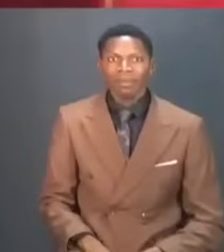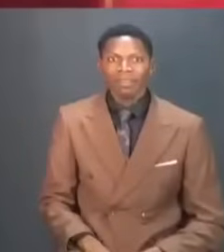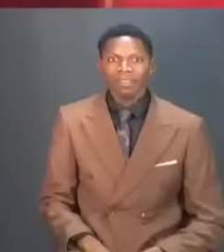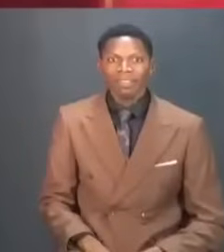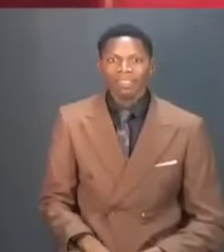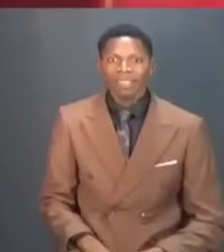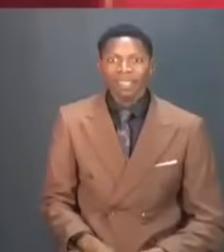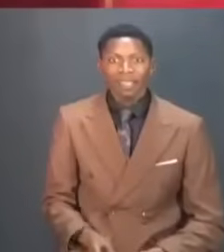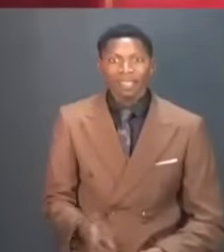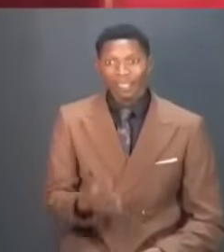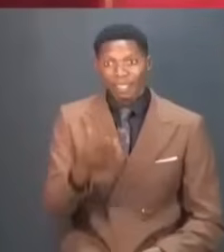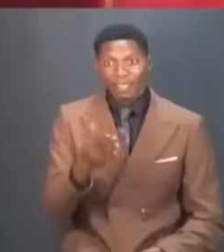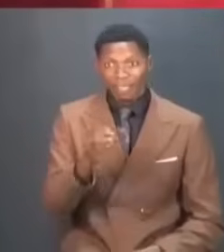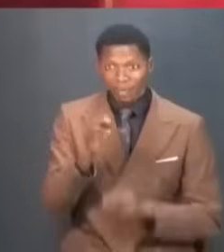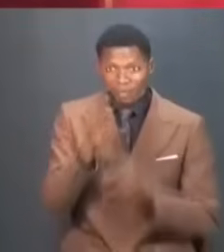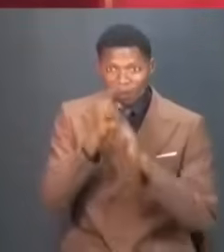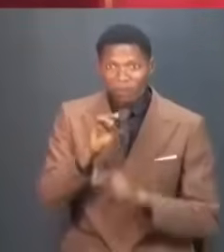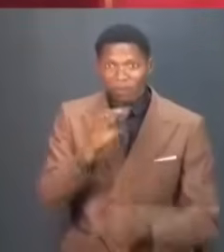Yes, honourable member.